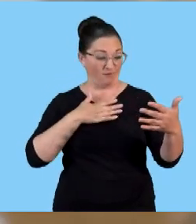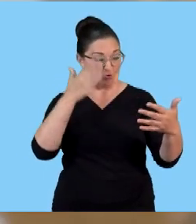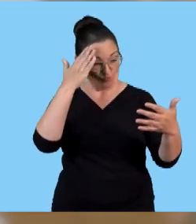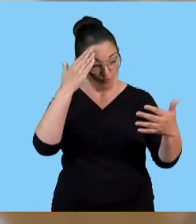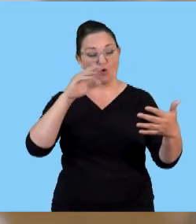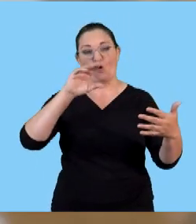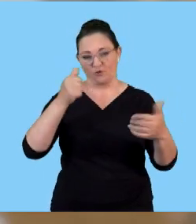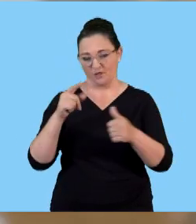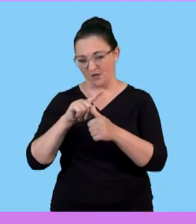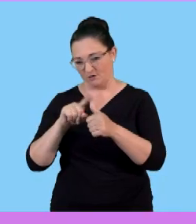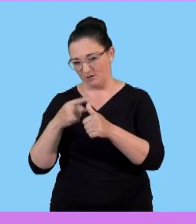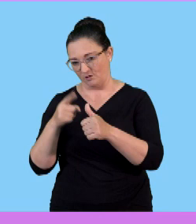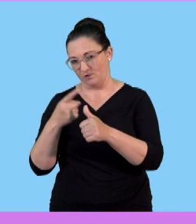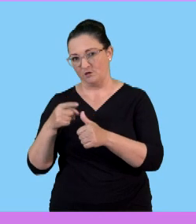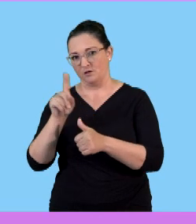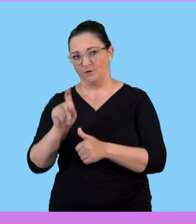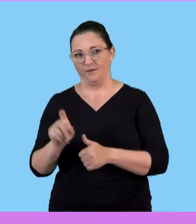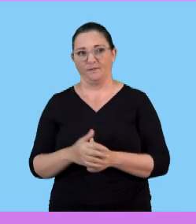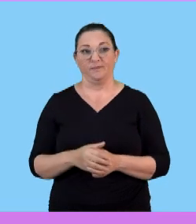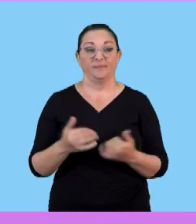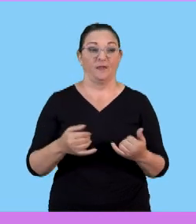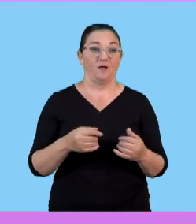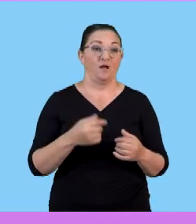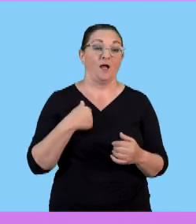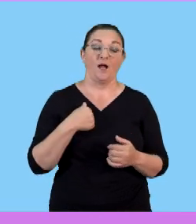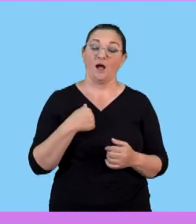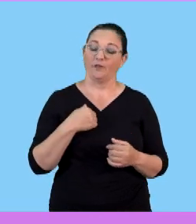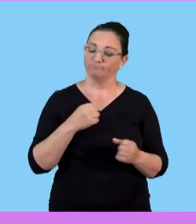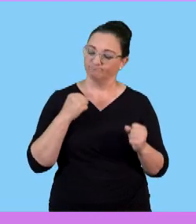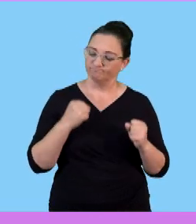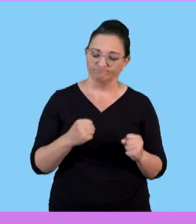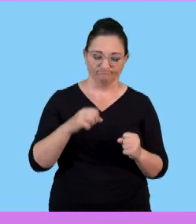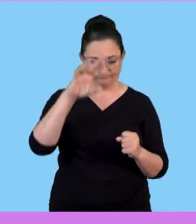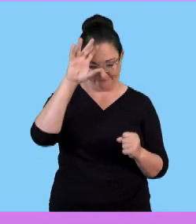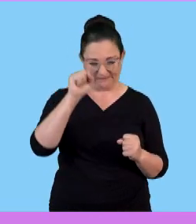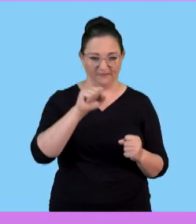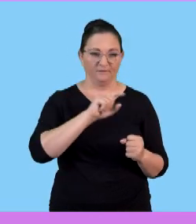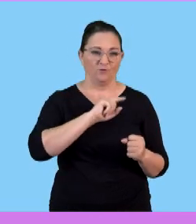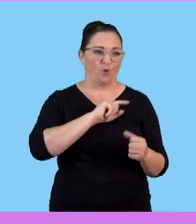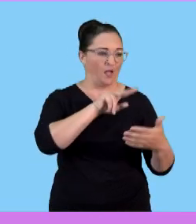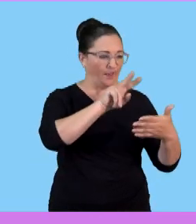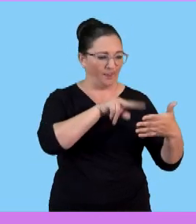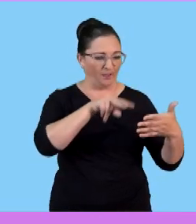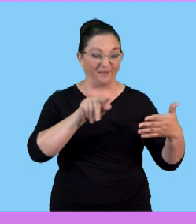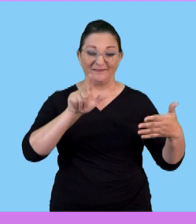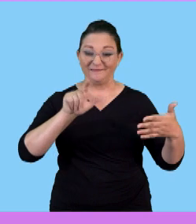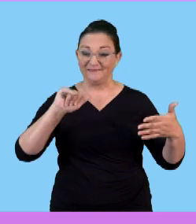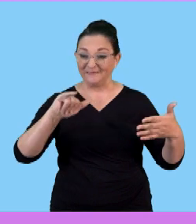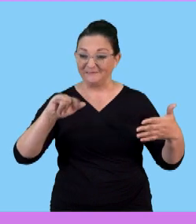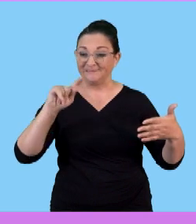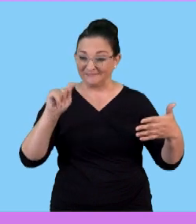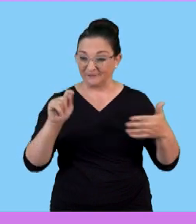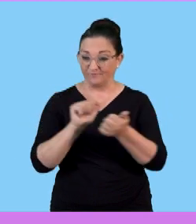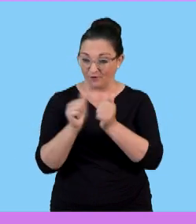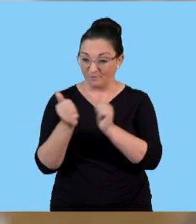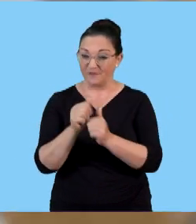start answering any question. Then I firmly believe in this one. Read question. Remember mathematical literacy. That literacy part